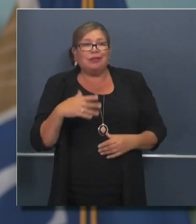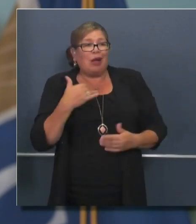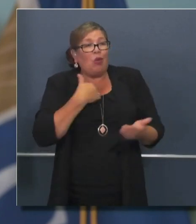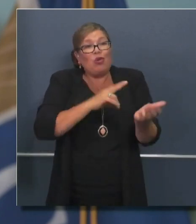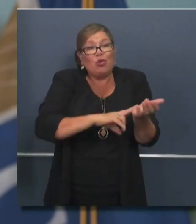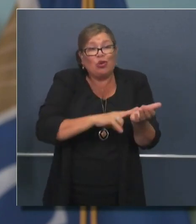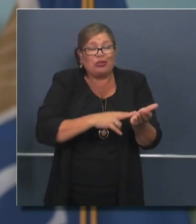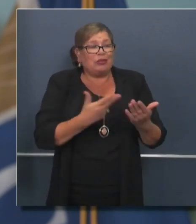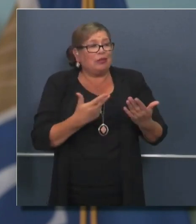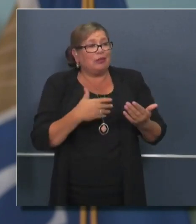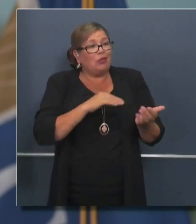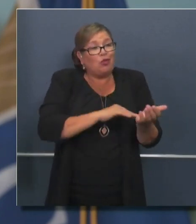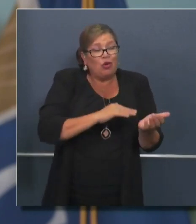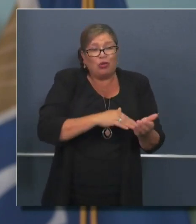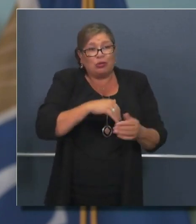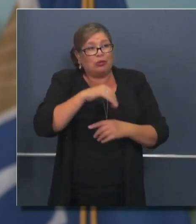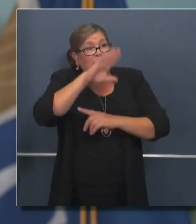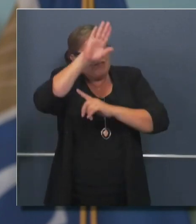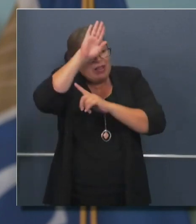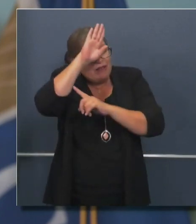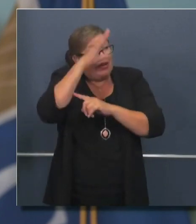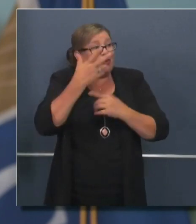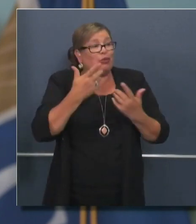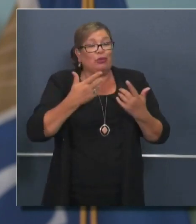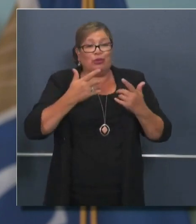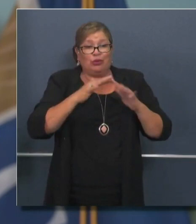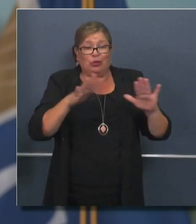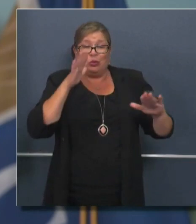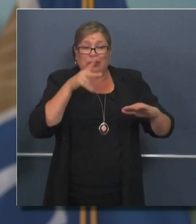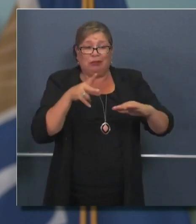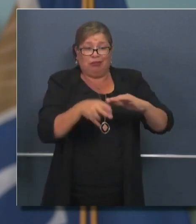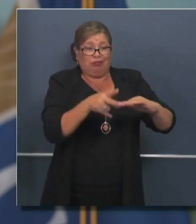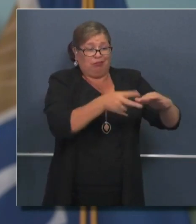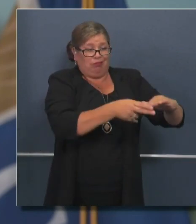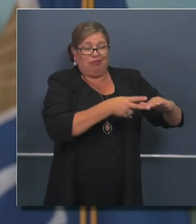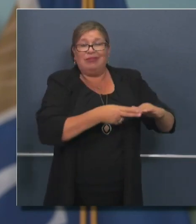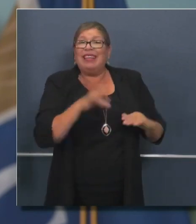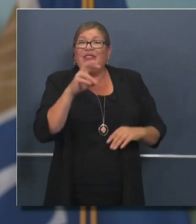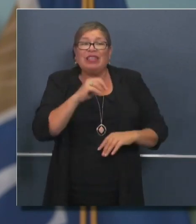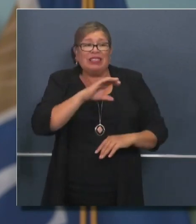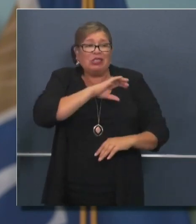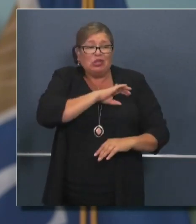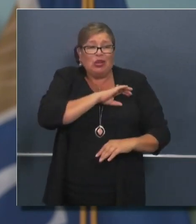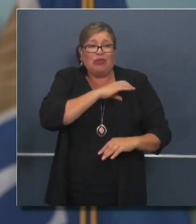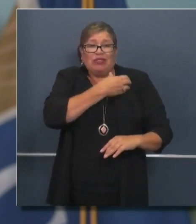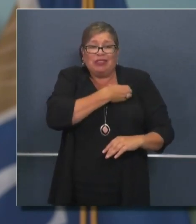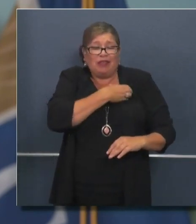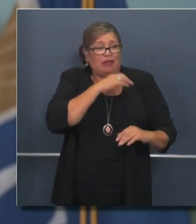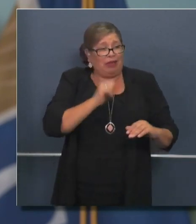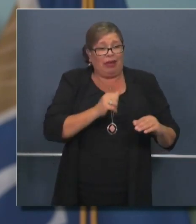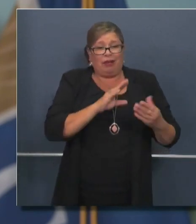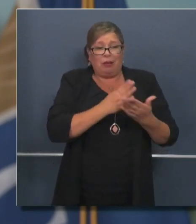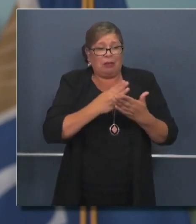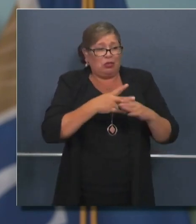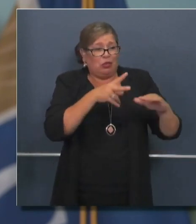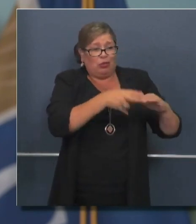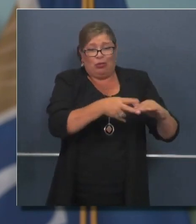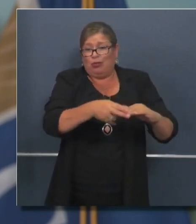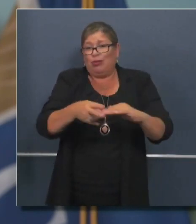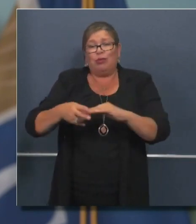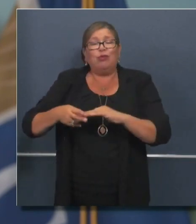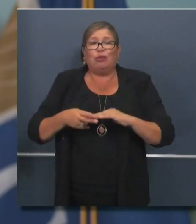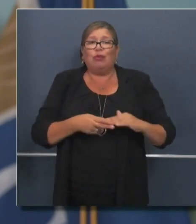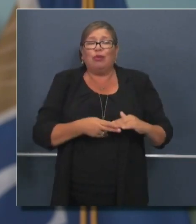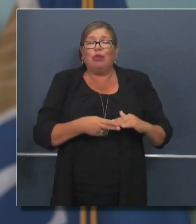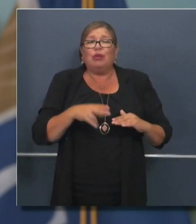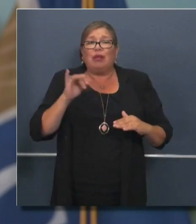Those heroes are our firefighters and those sheriffs, deputies, as well as police